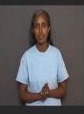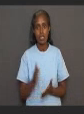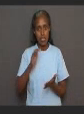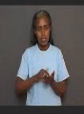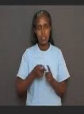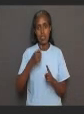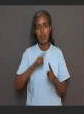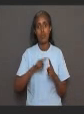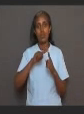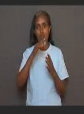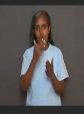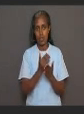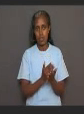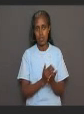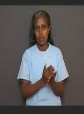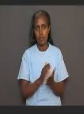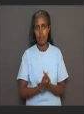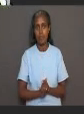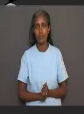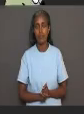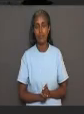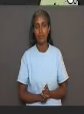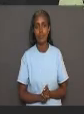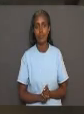Let's get back to our lesson.